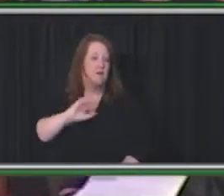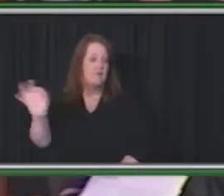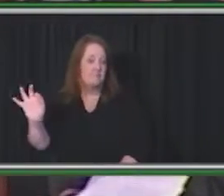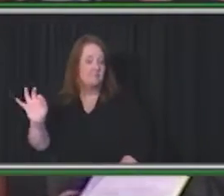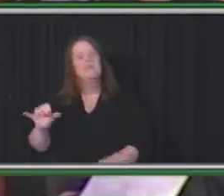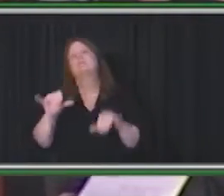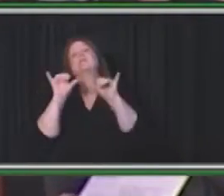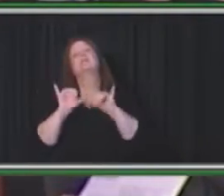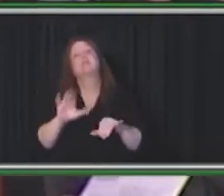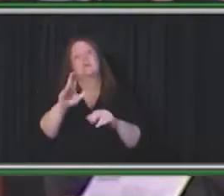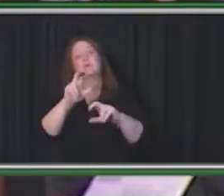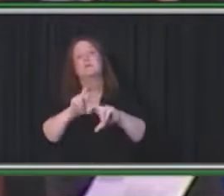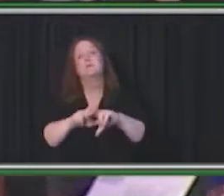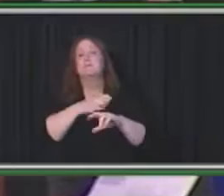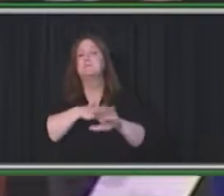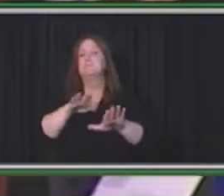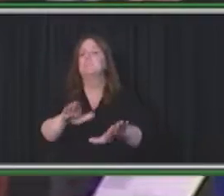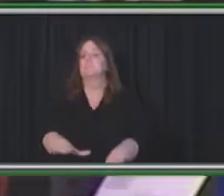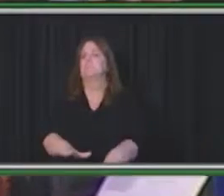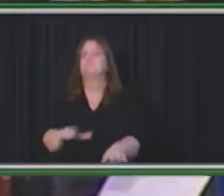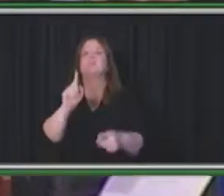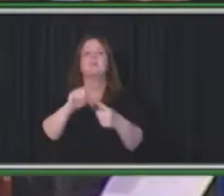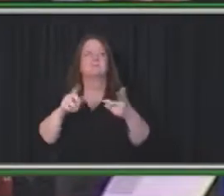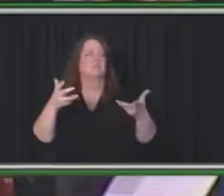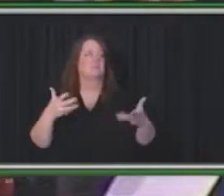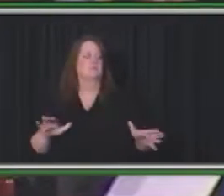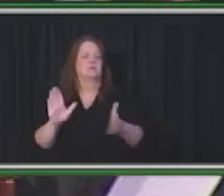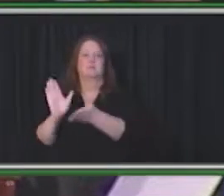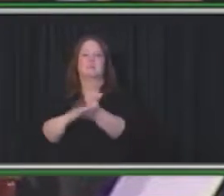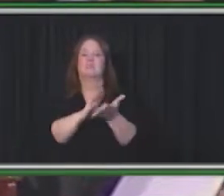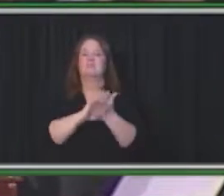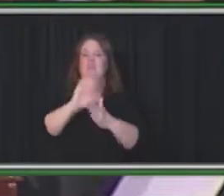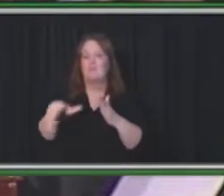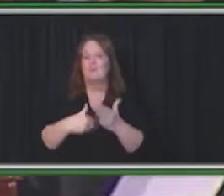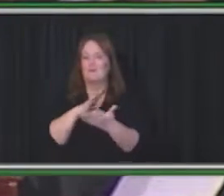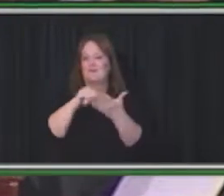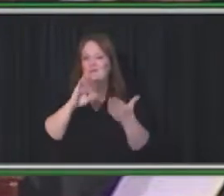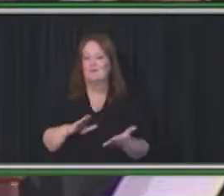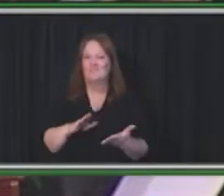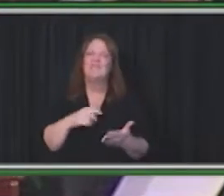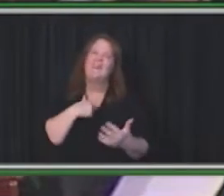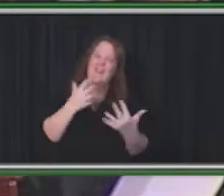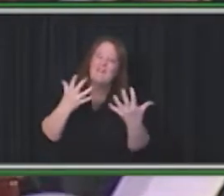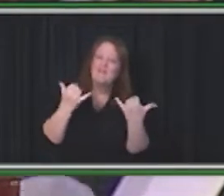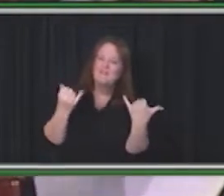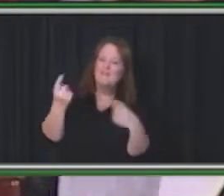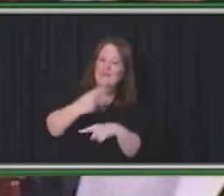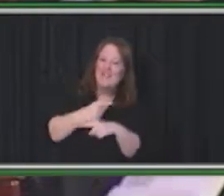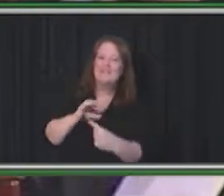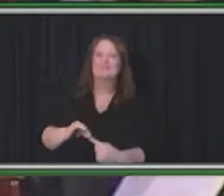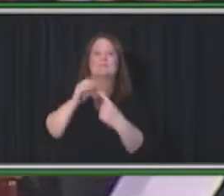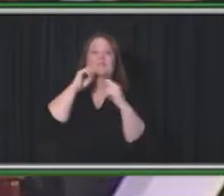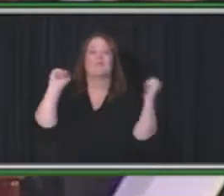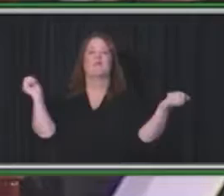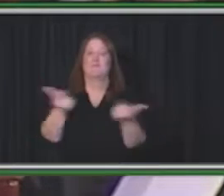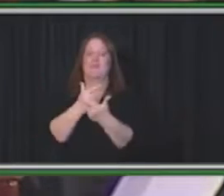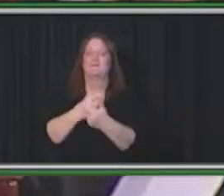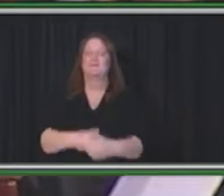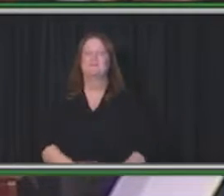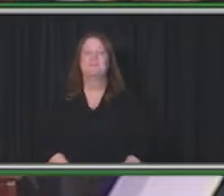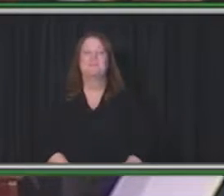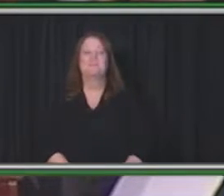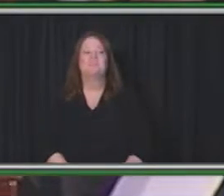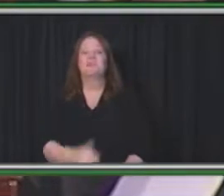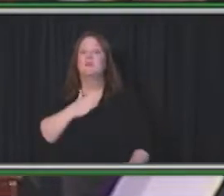remain in your seats until all students have been recognized. Let's make this a special day for everyone. It is